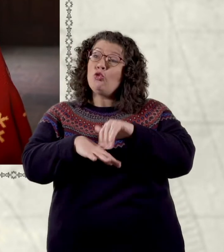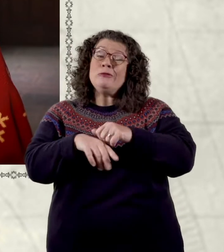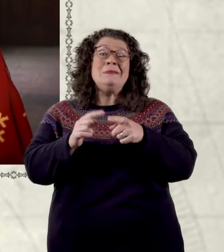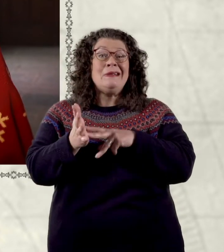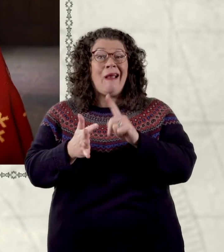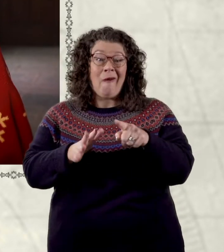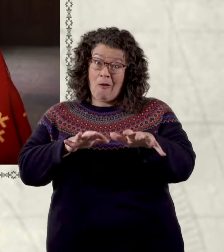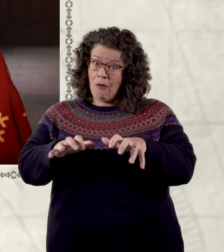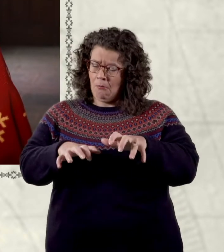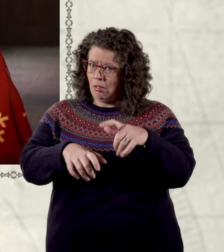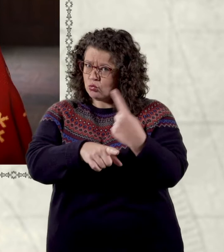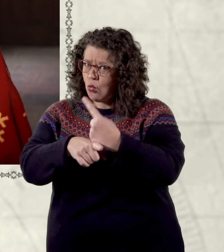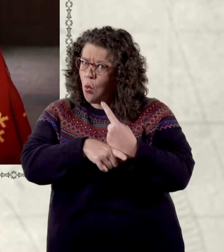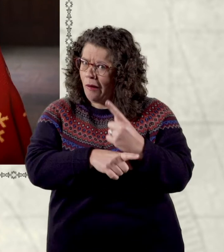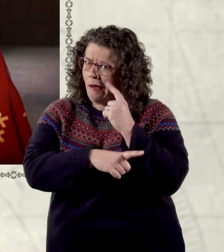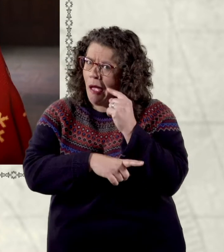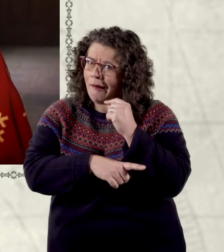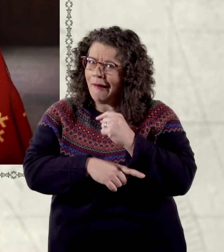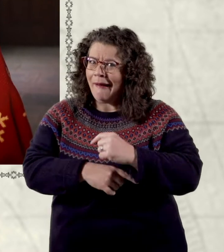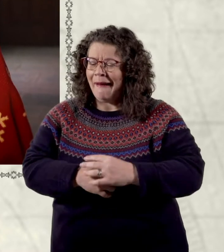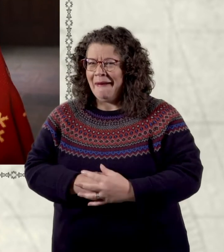Eve, their animals could talk.